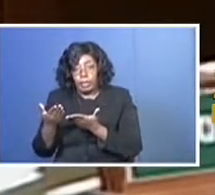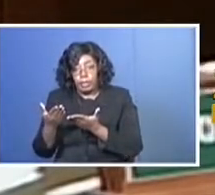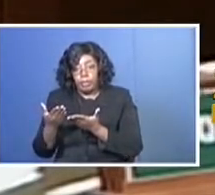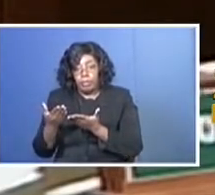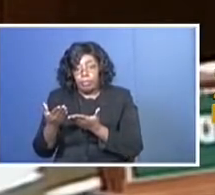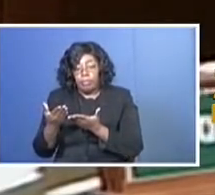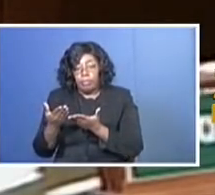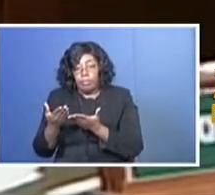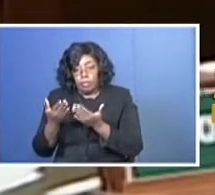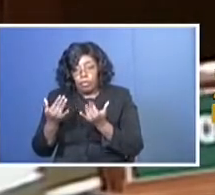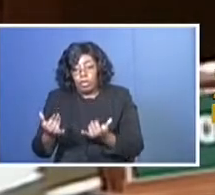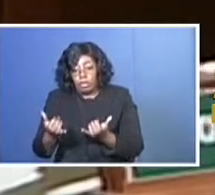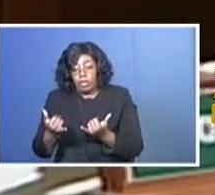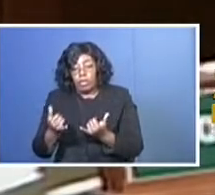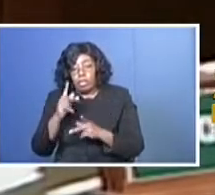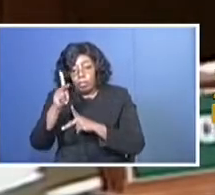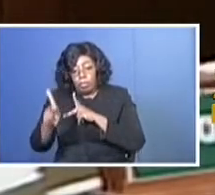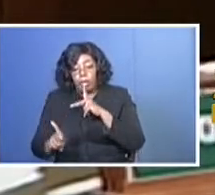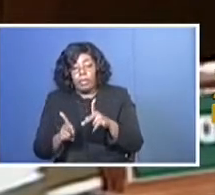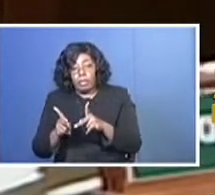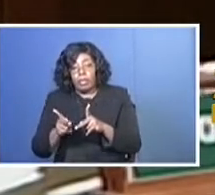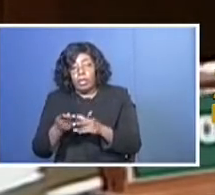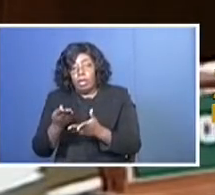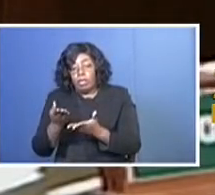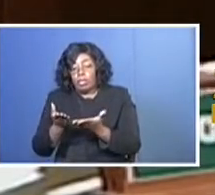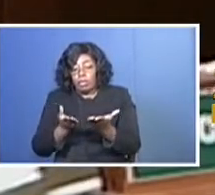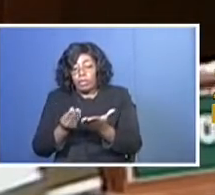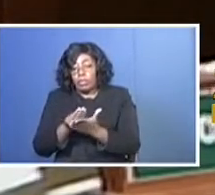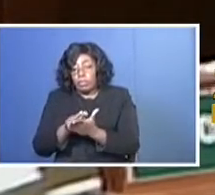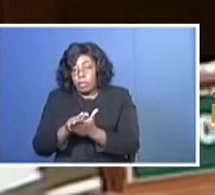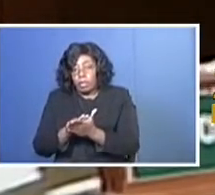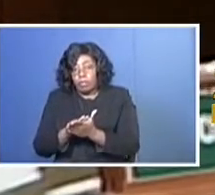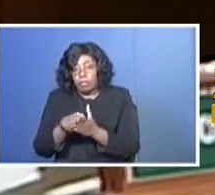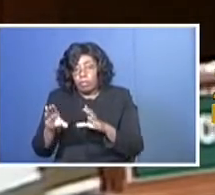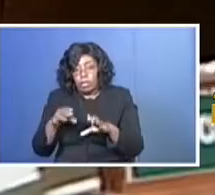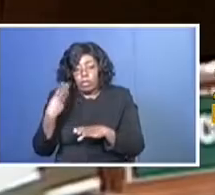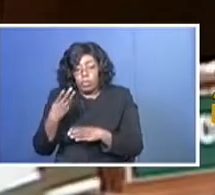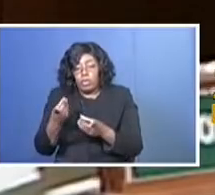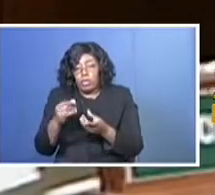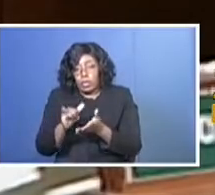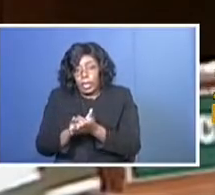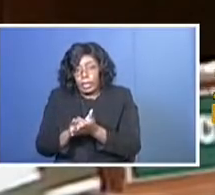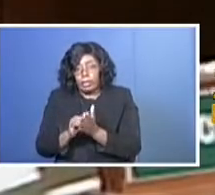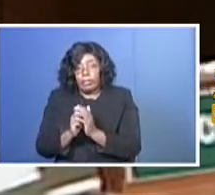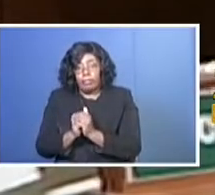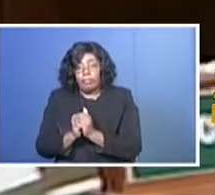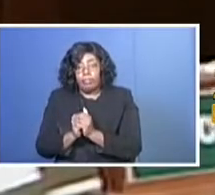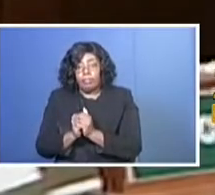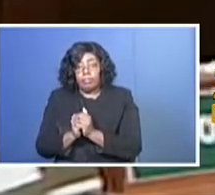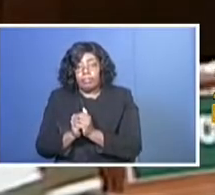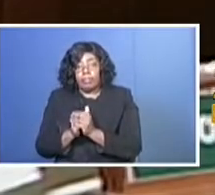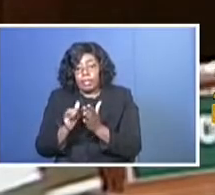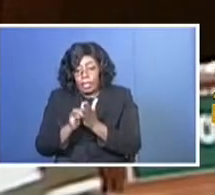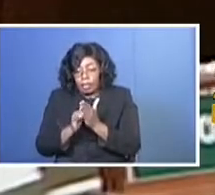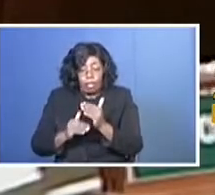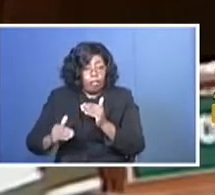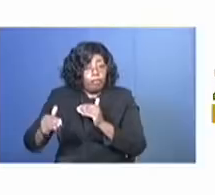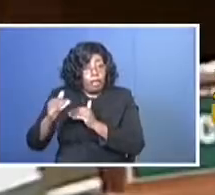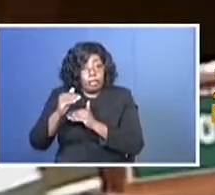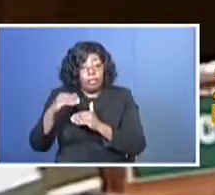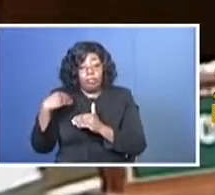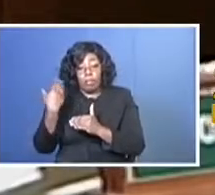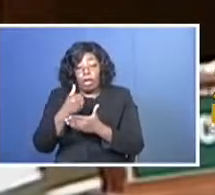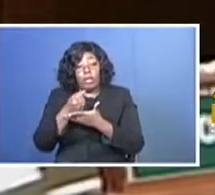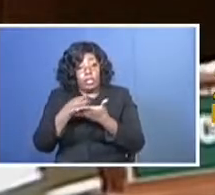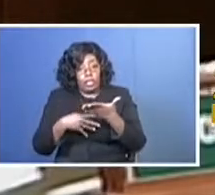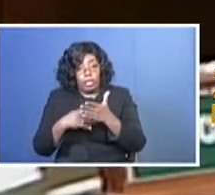public service increments. Didn't we do that? Isn't that advancing our agenda?